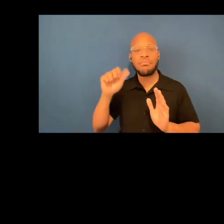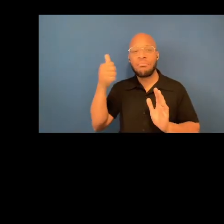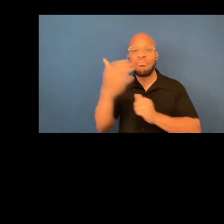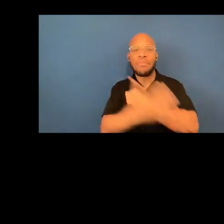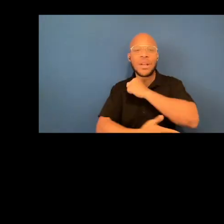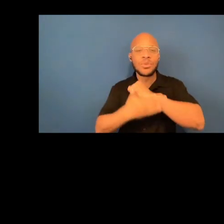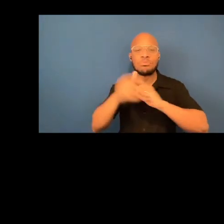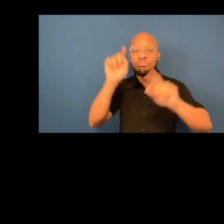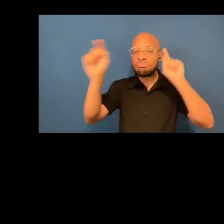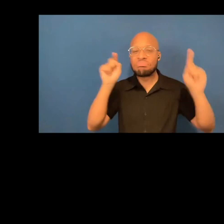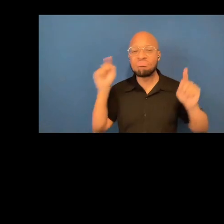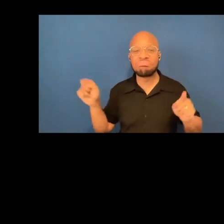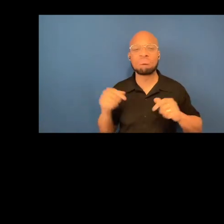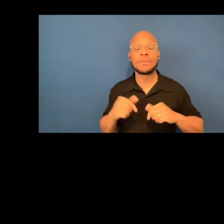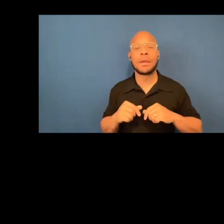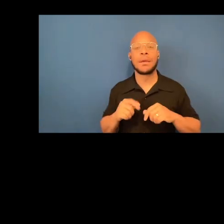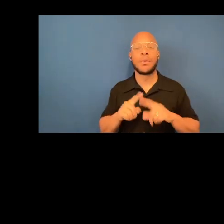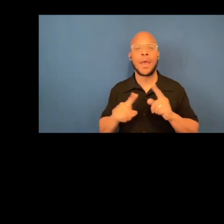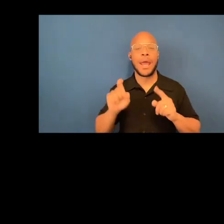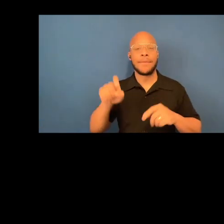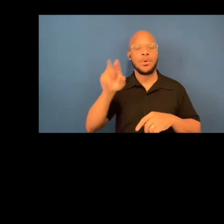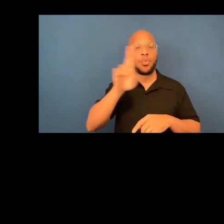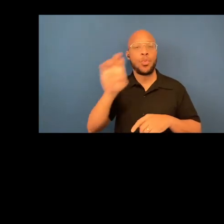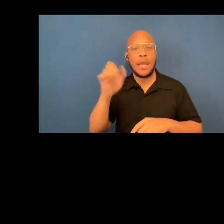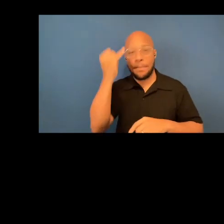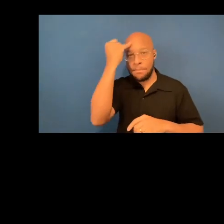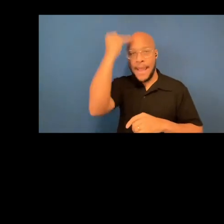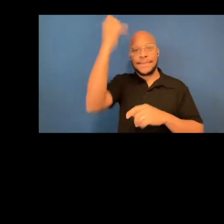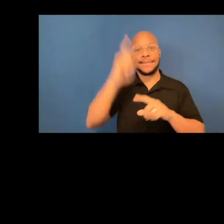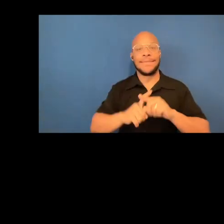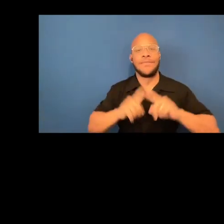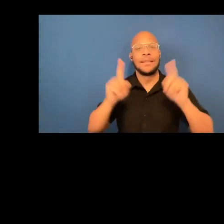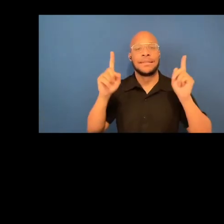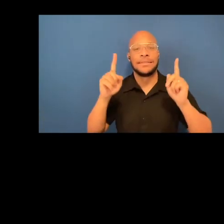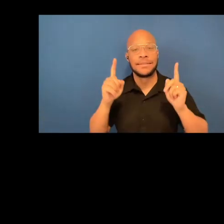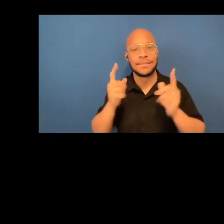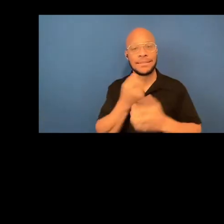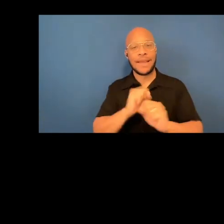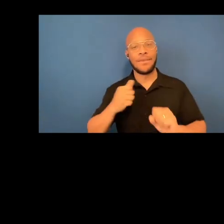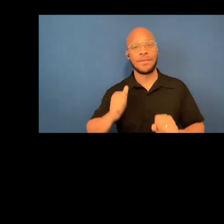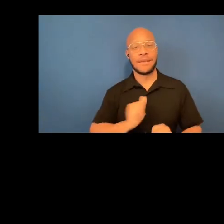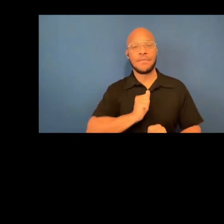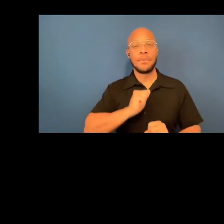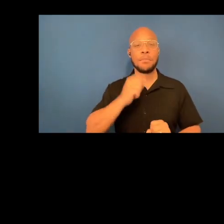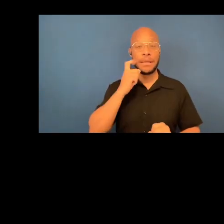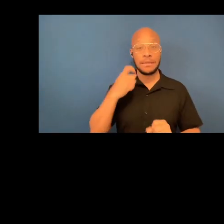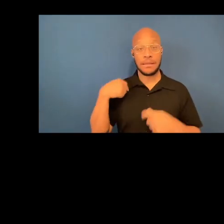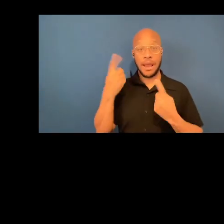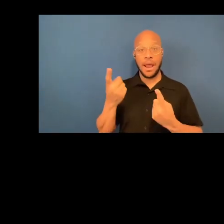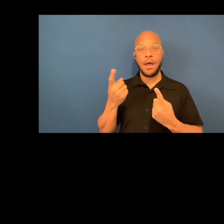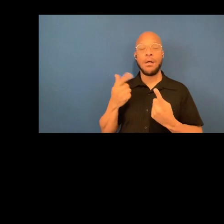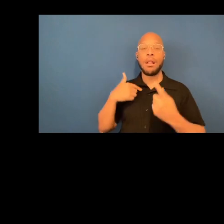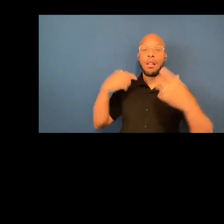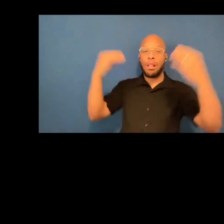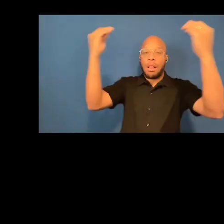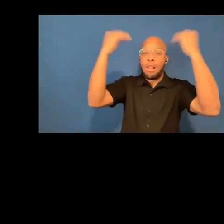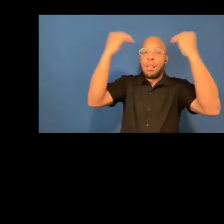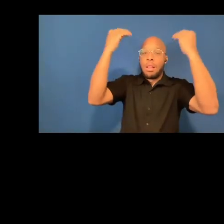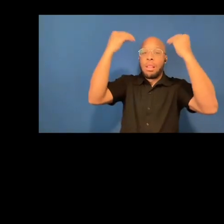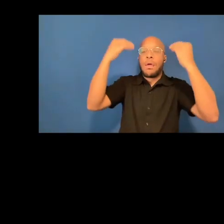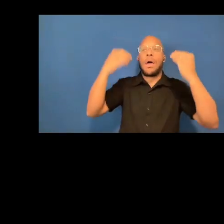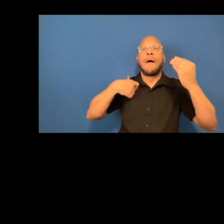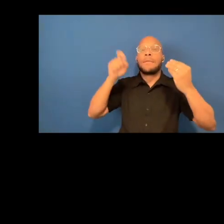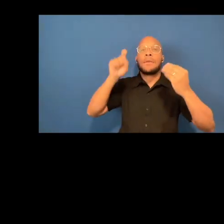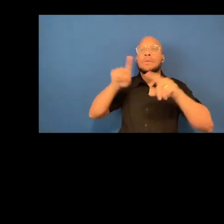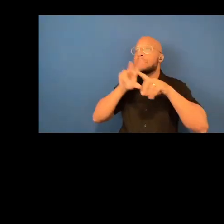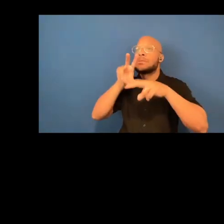because I think that we have been socialized to imagine that there is some pipeline that we need to go through, some organization that needs to stamp us on the back, and